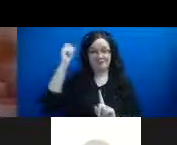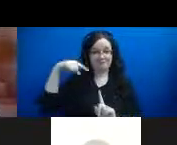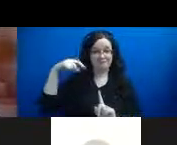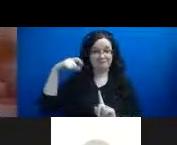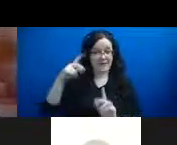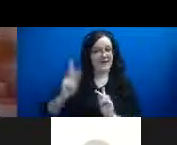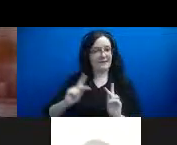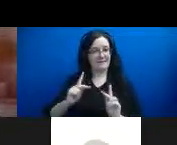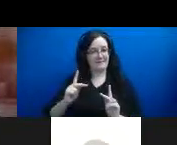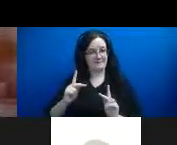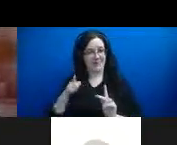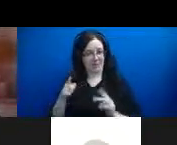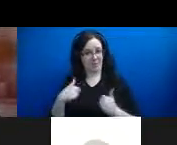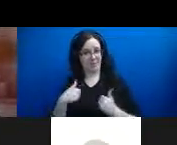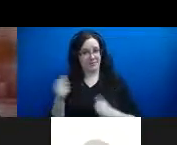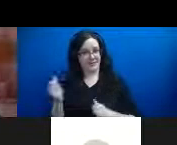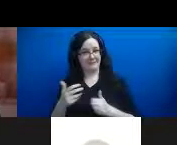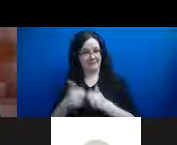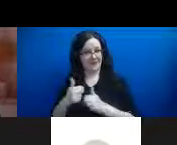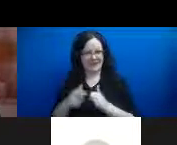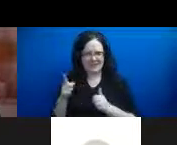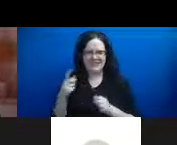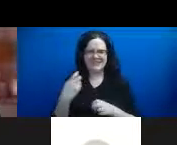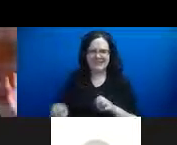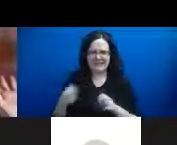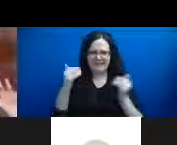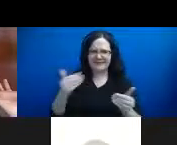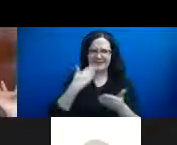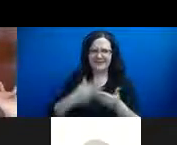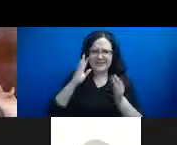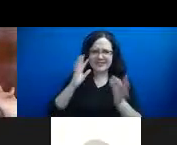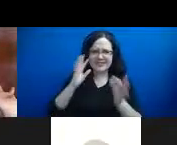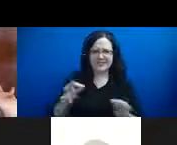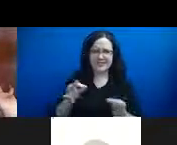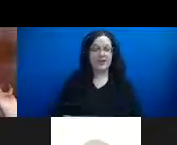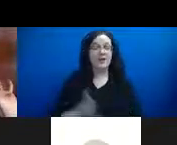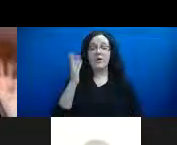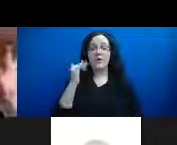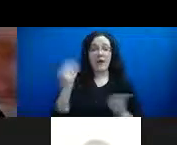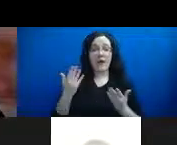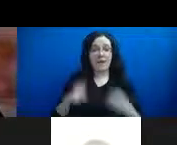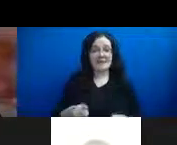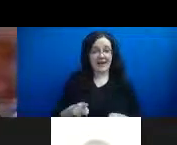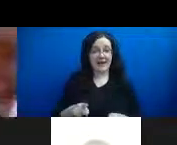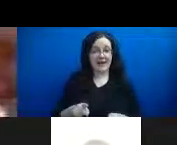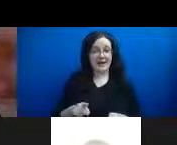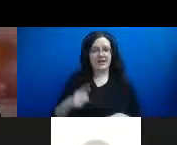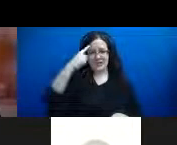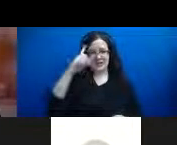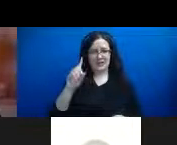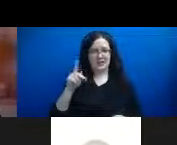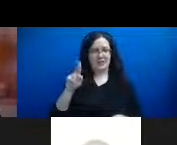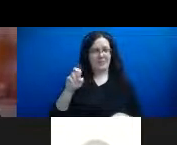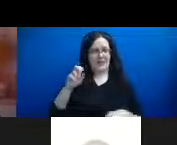gambling problems have a hard time sort of making good decisions with that, because really what's happening is there's this massive influx of dopamine